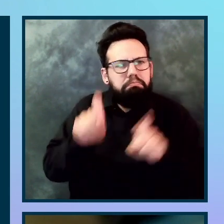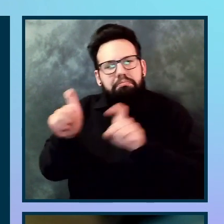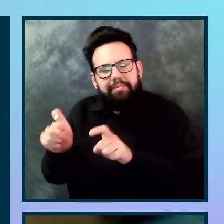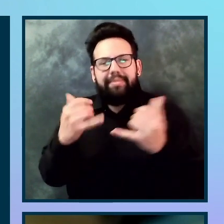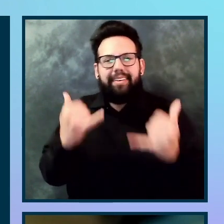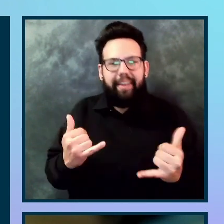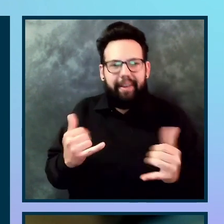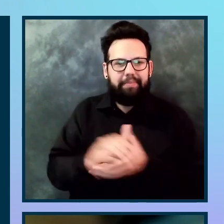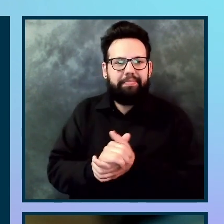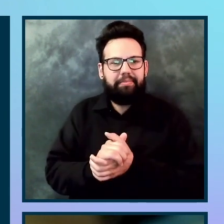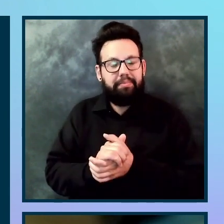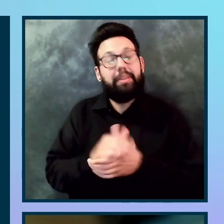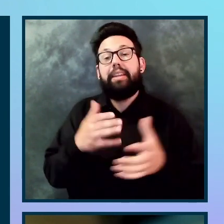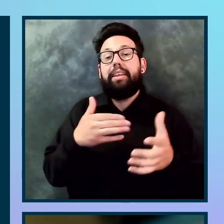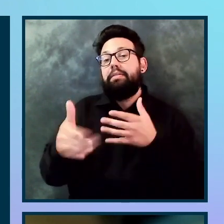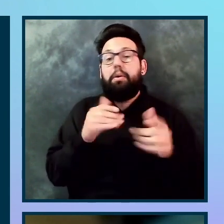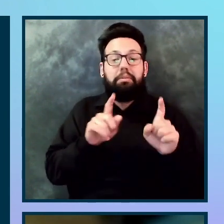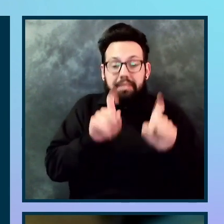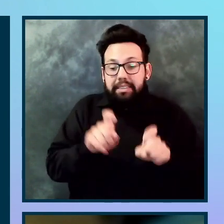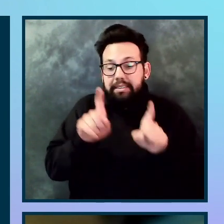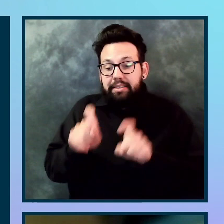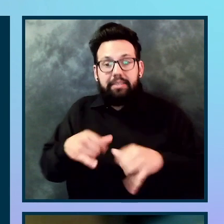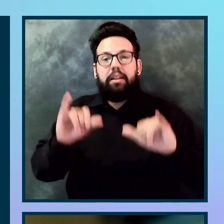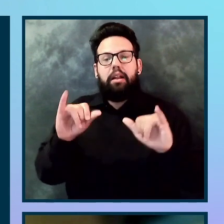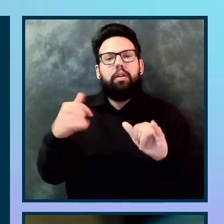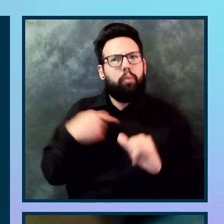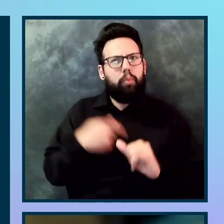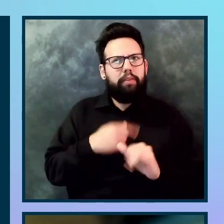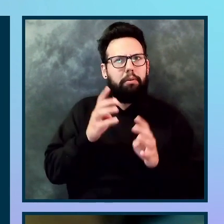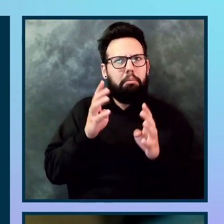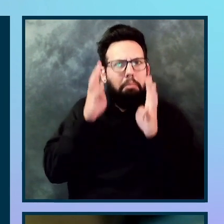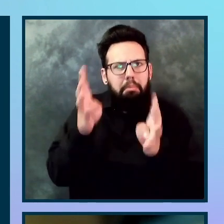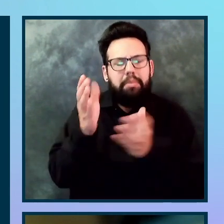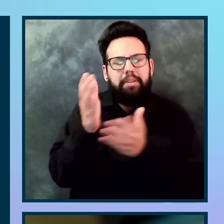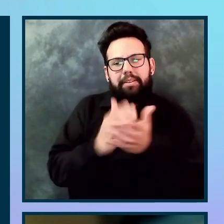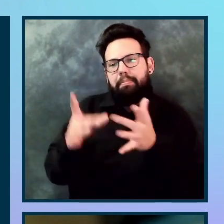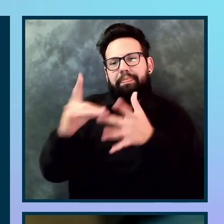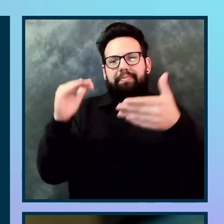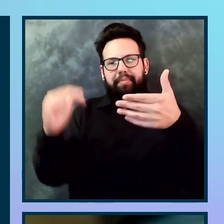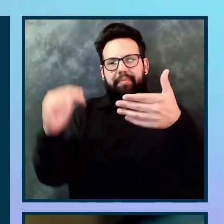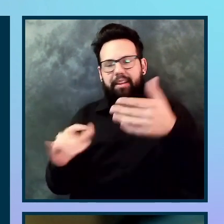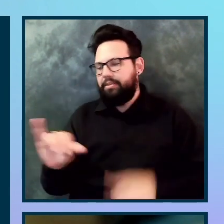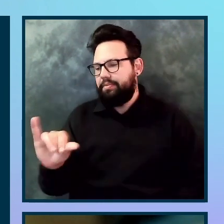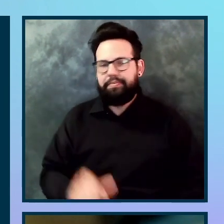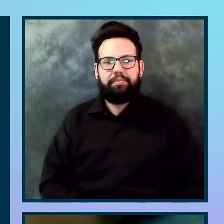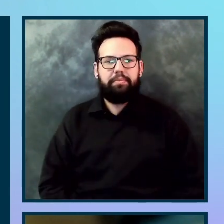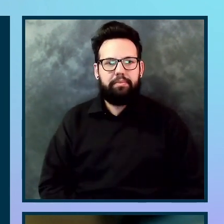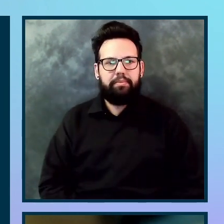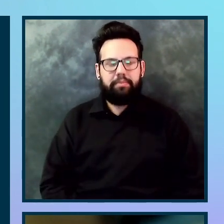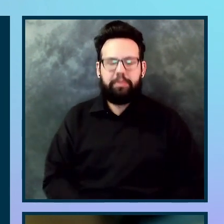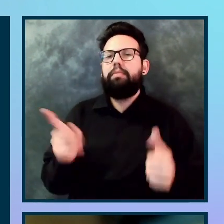is this, we still have some very high-level guidelines that we can follow. So let's talk about visual guidelines